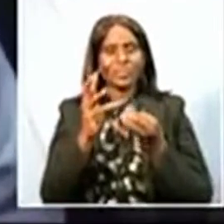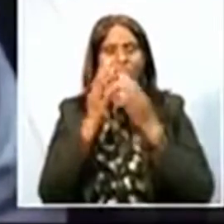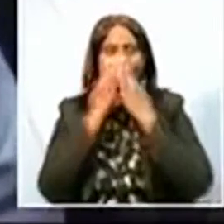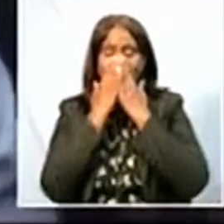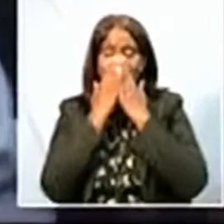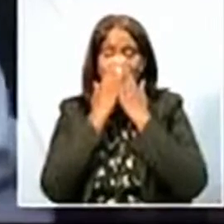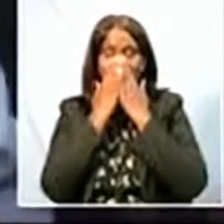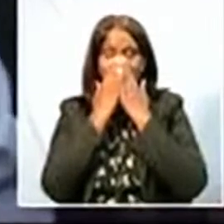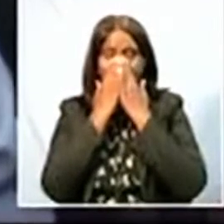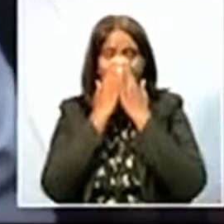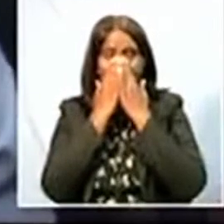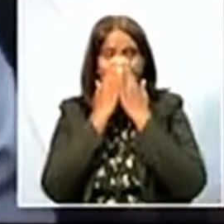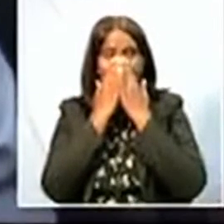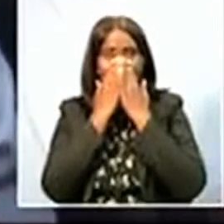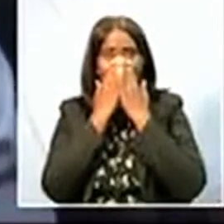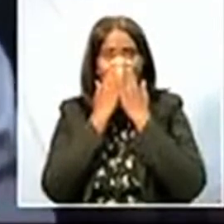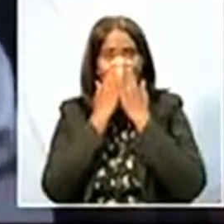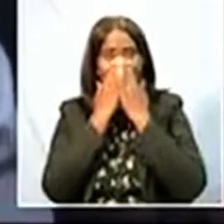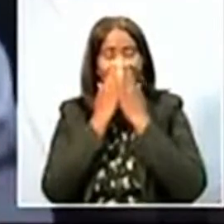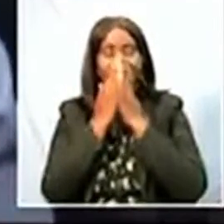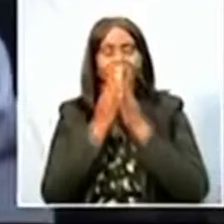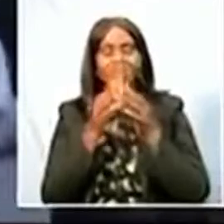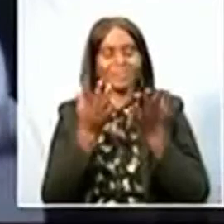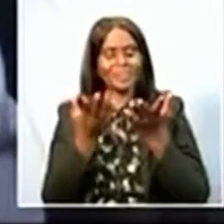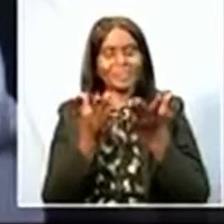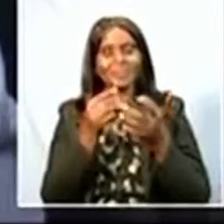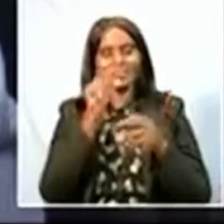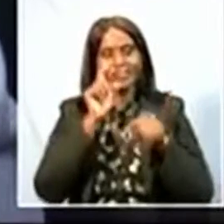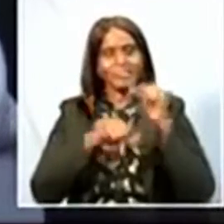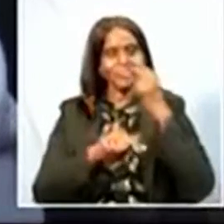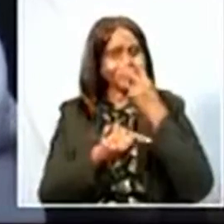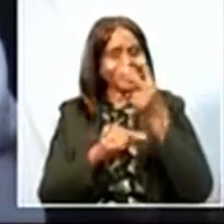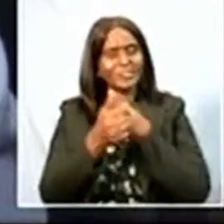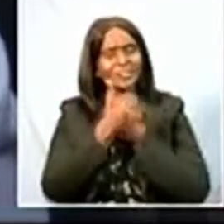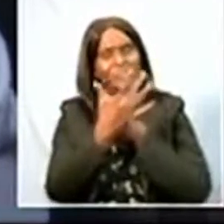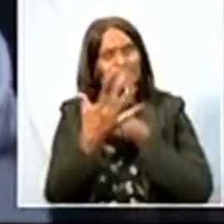to the NRC you can't see anything.